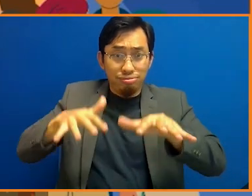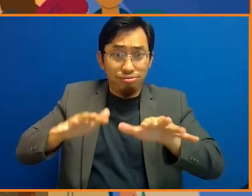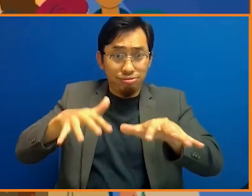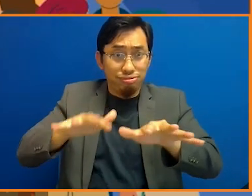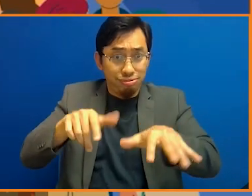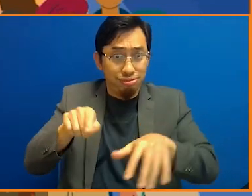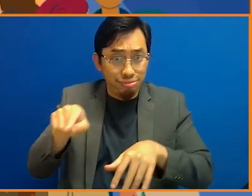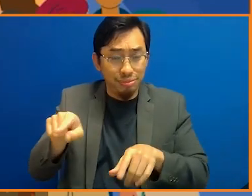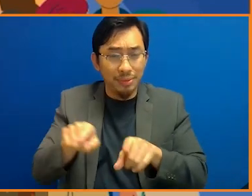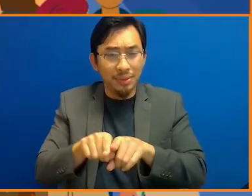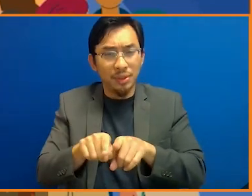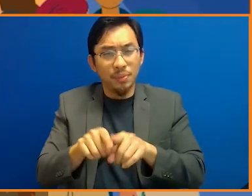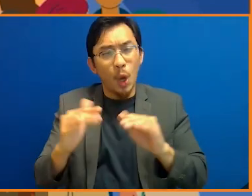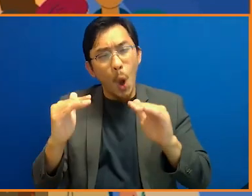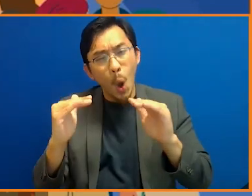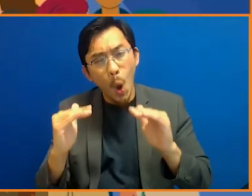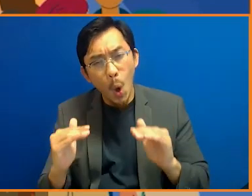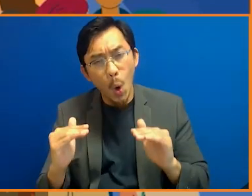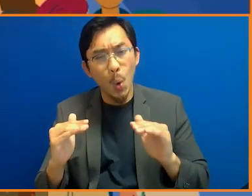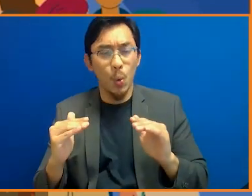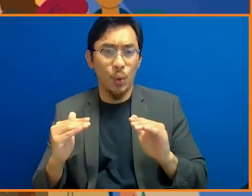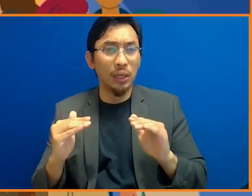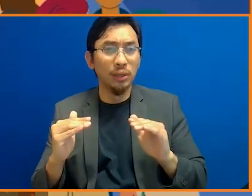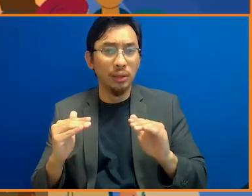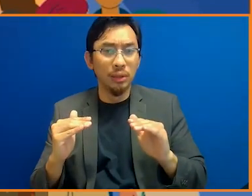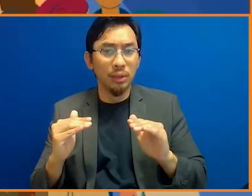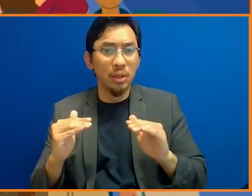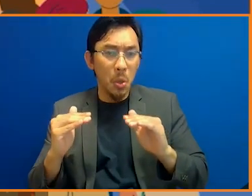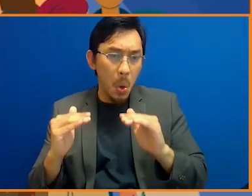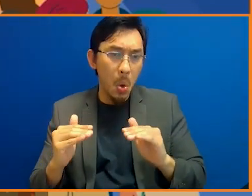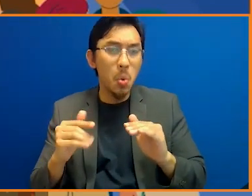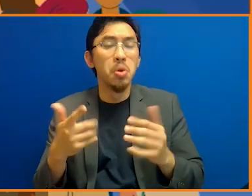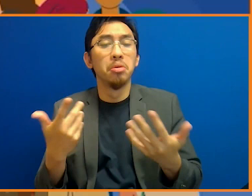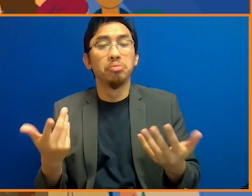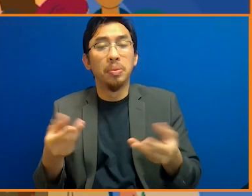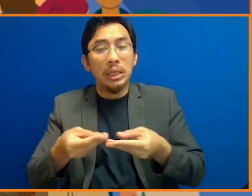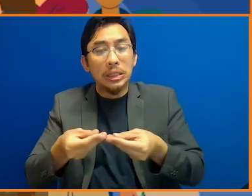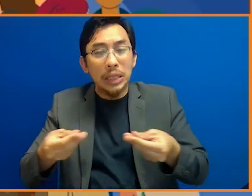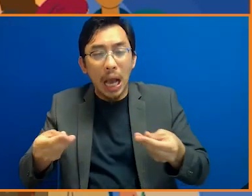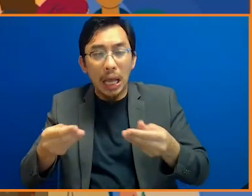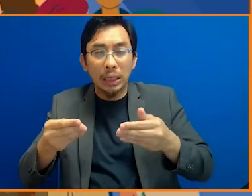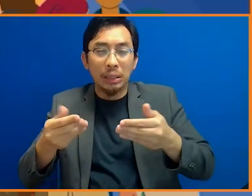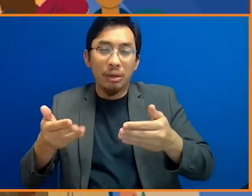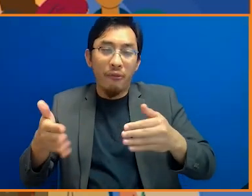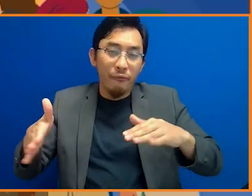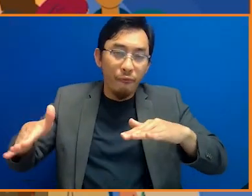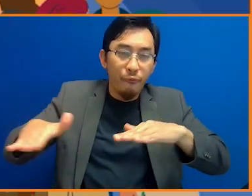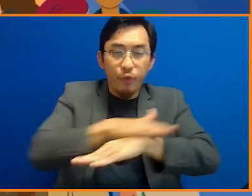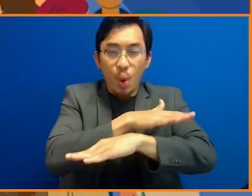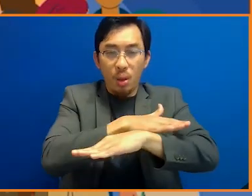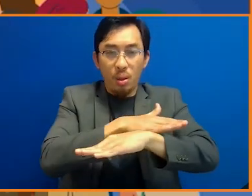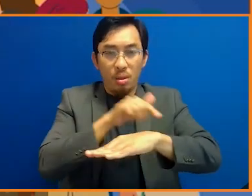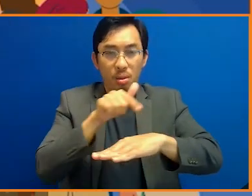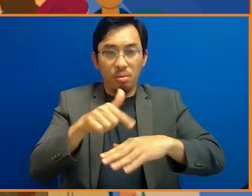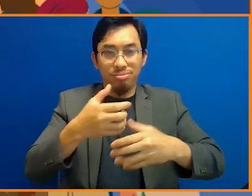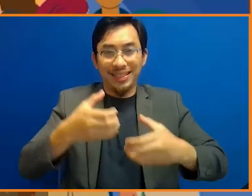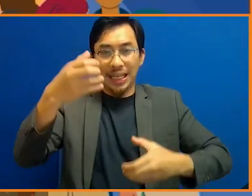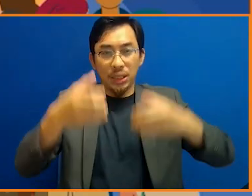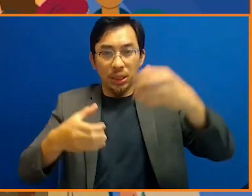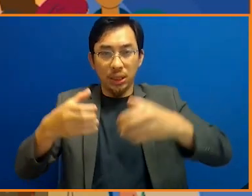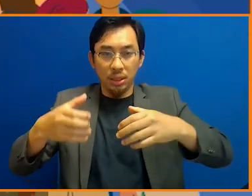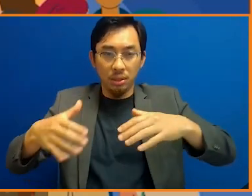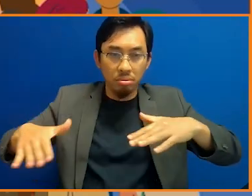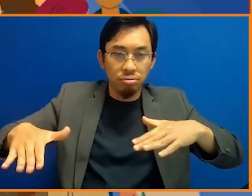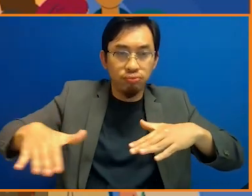is the tsunami properties? Like, what is the minimum flow depth that required to make the sand deposit, or flow